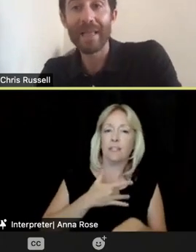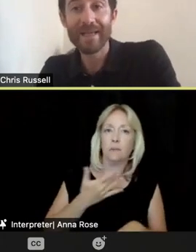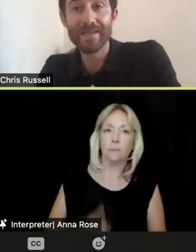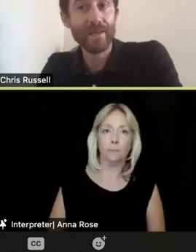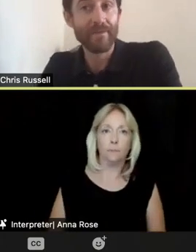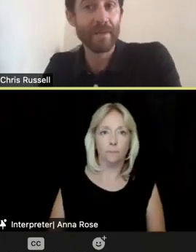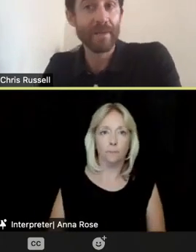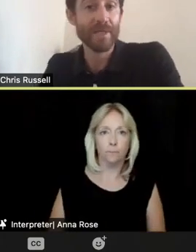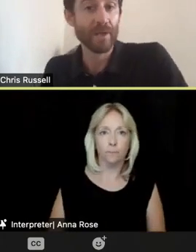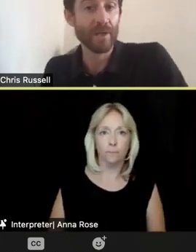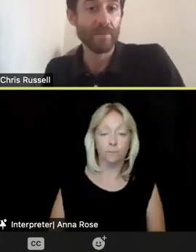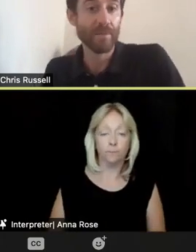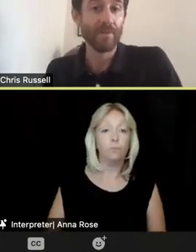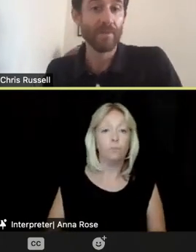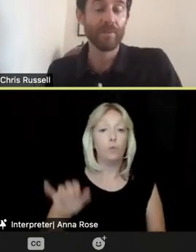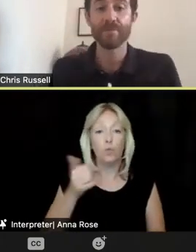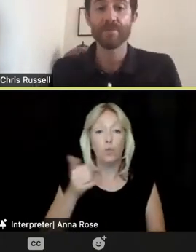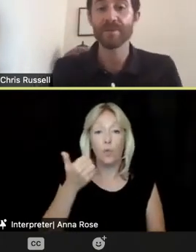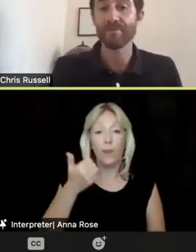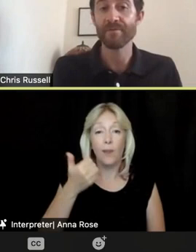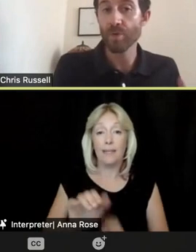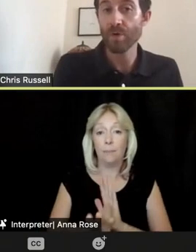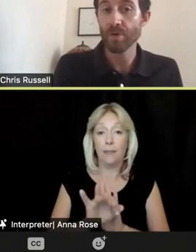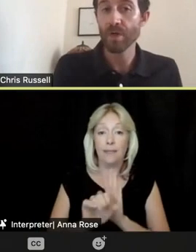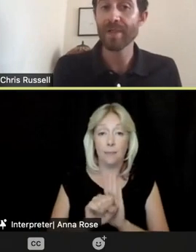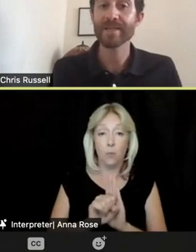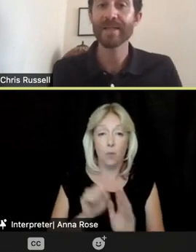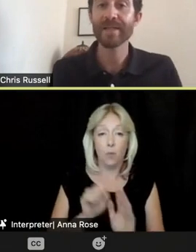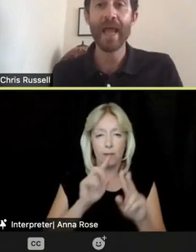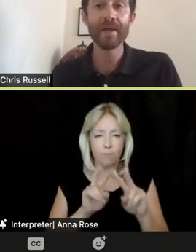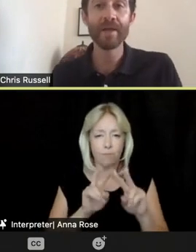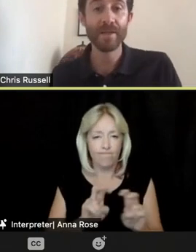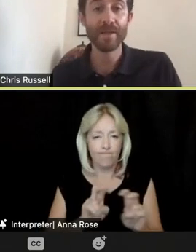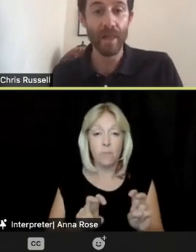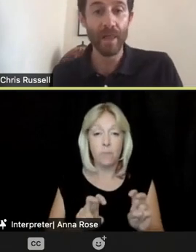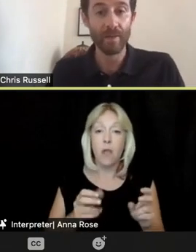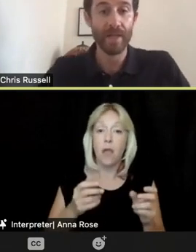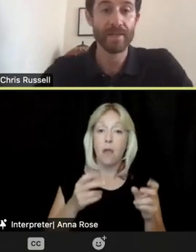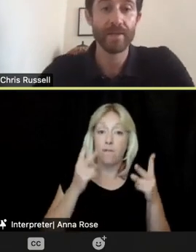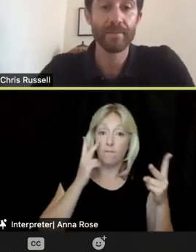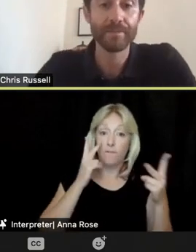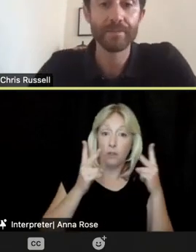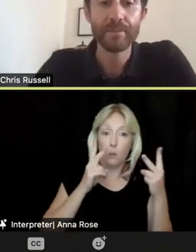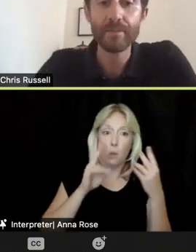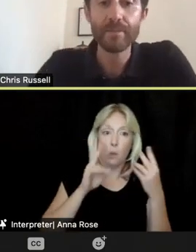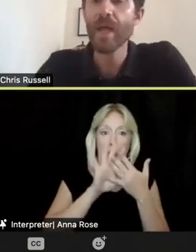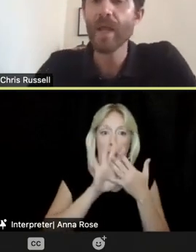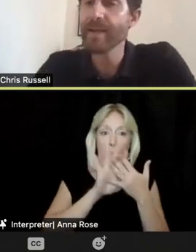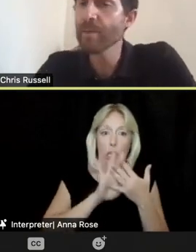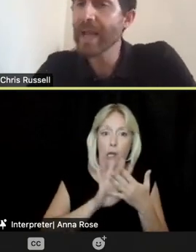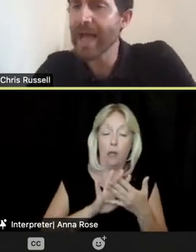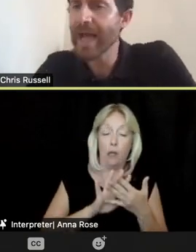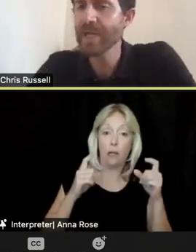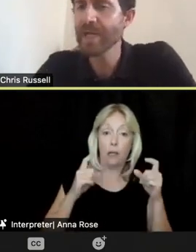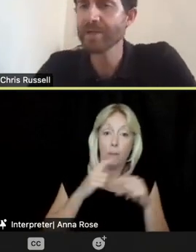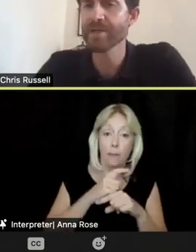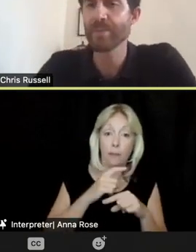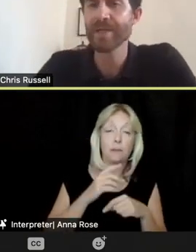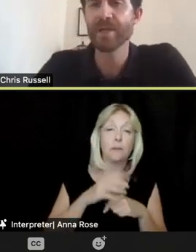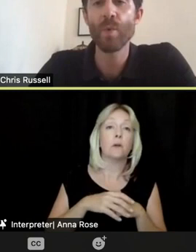level of complexity of any particular symbol in terms of visual complexity and symbolic complexity. And then we're